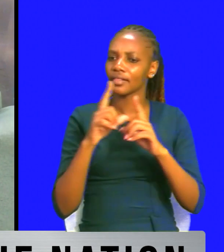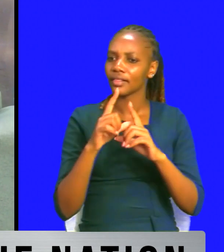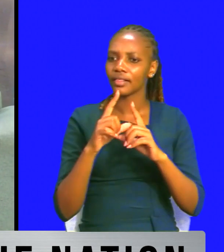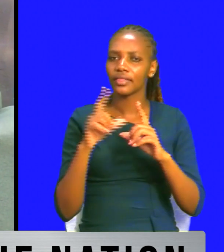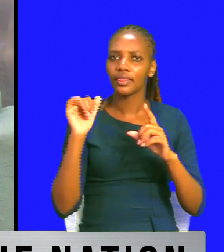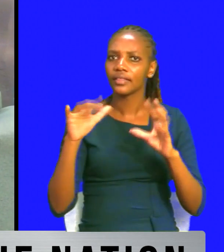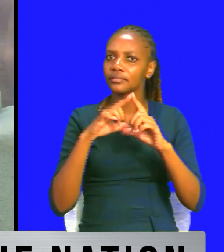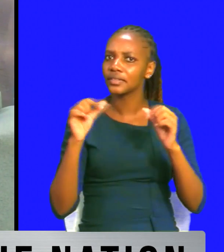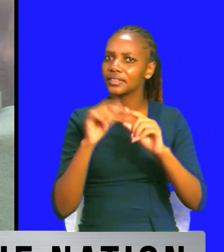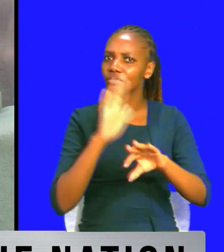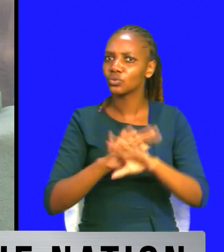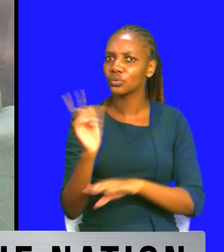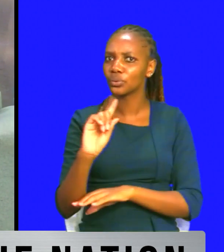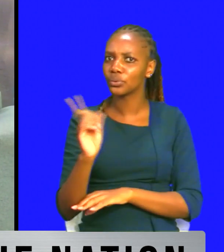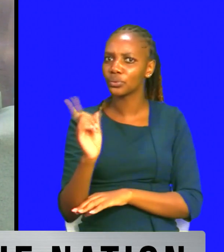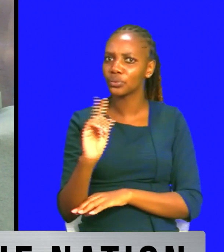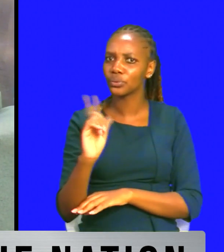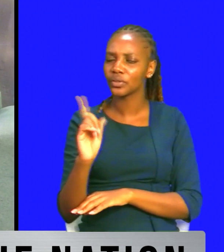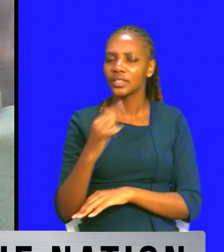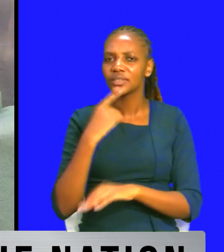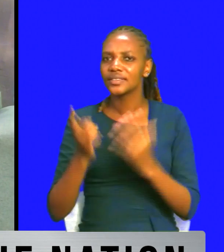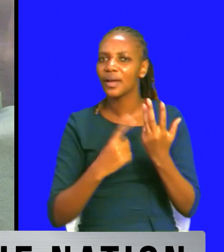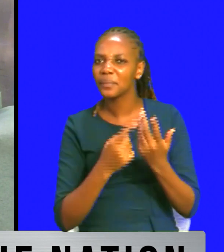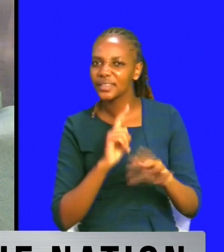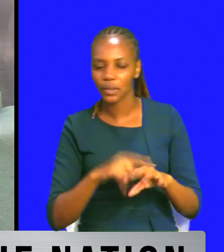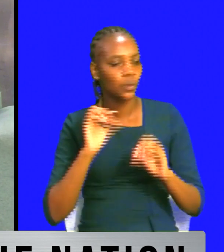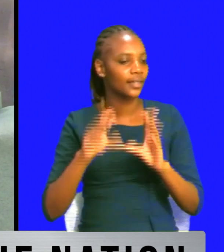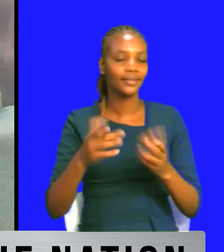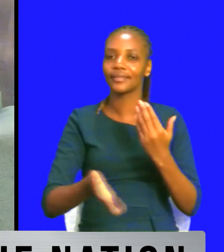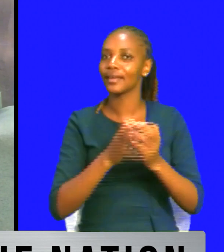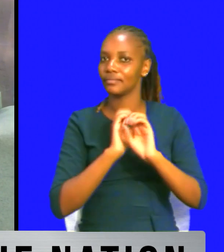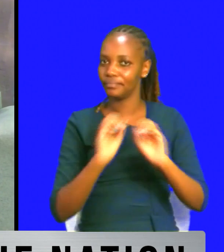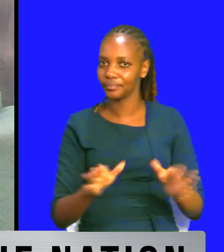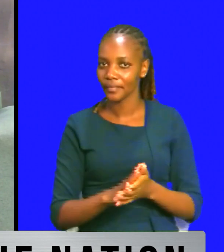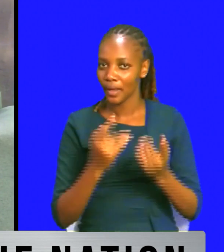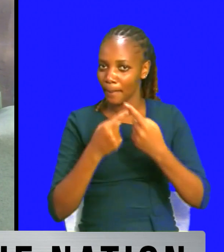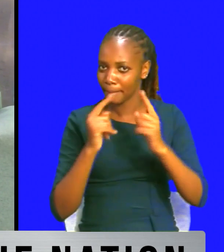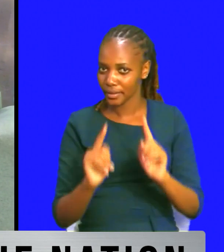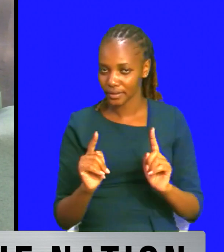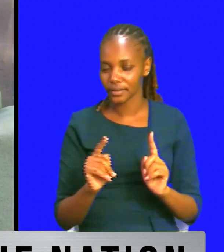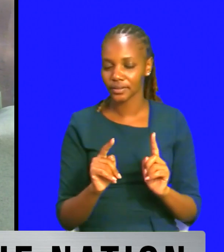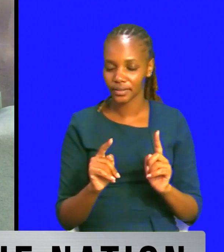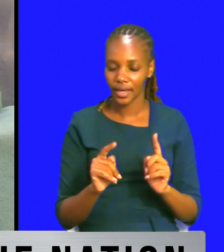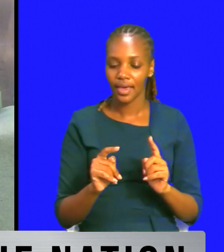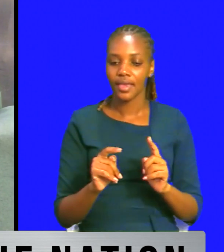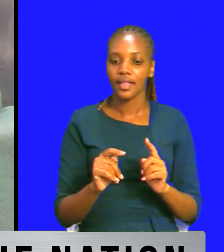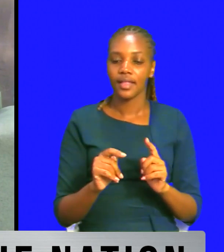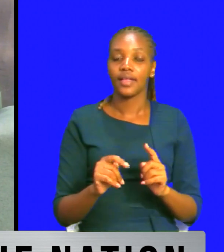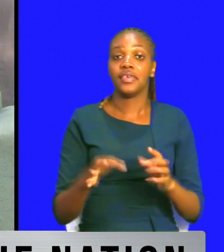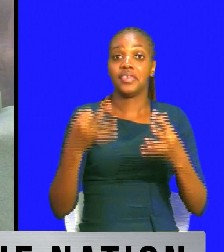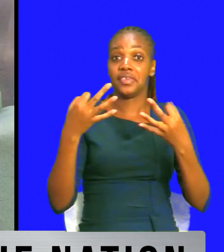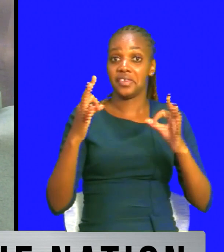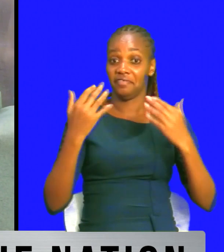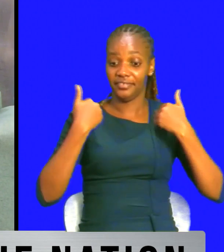said Okay, Several. whatever. Okay, right. Yeah, and if I was a politician